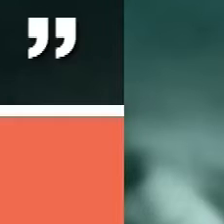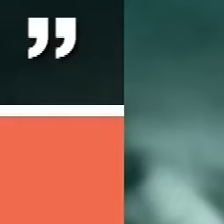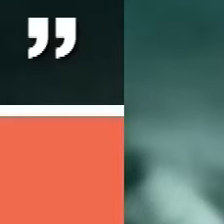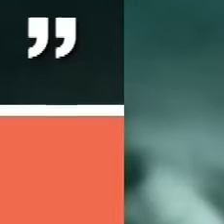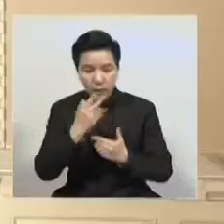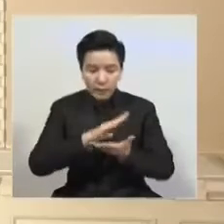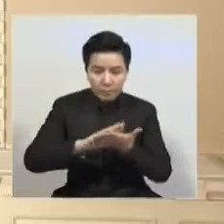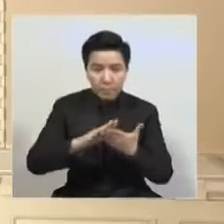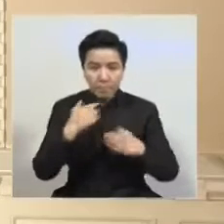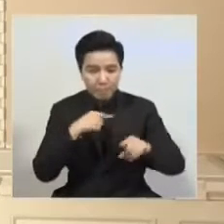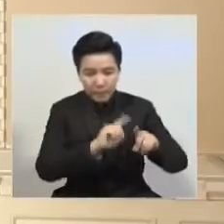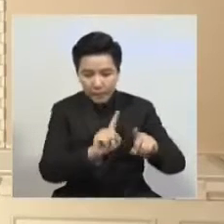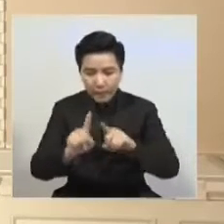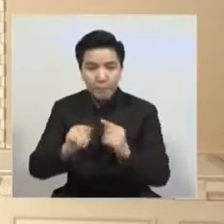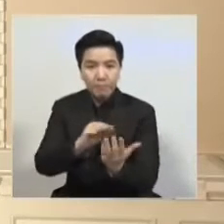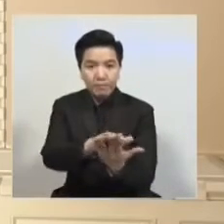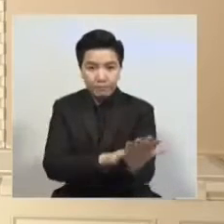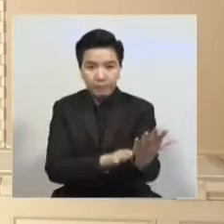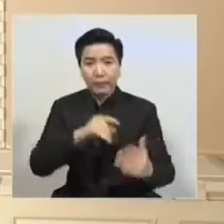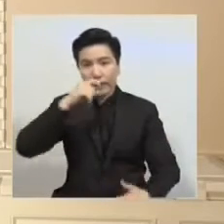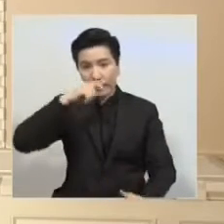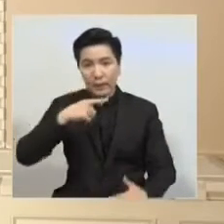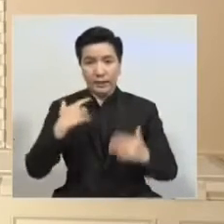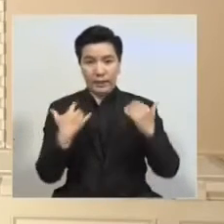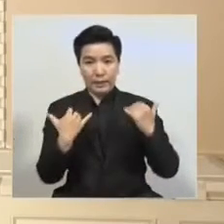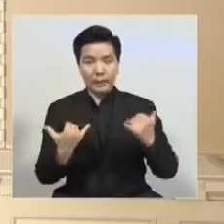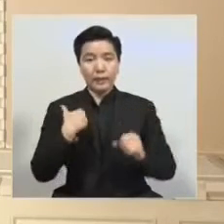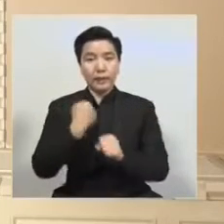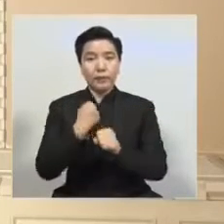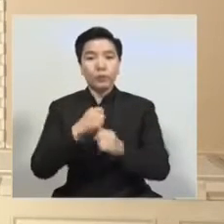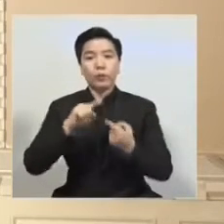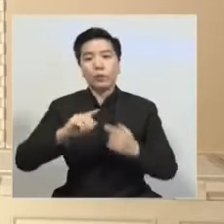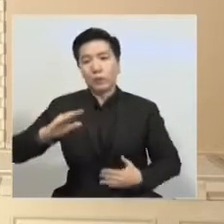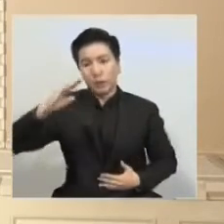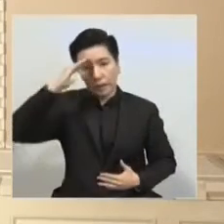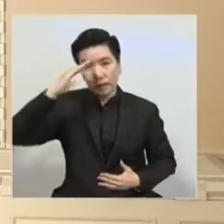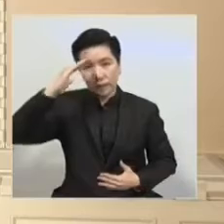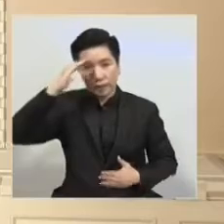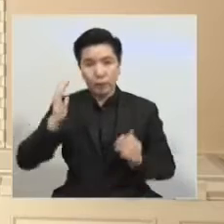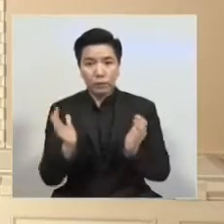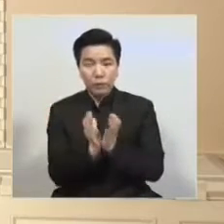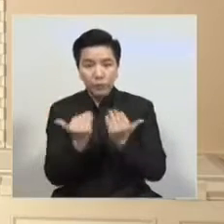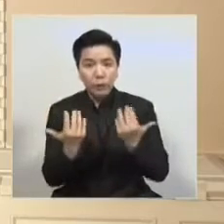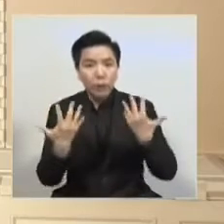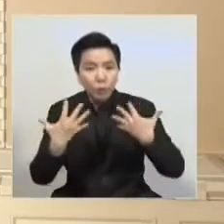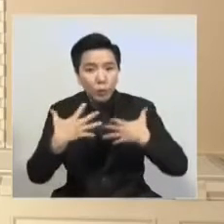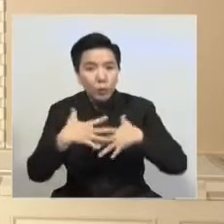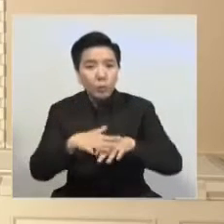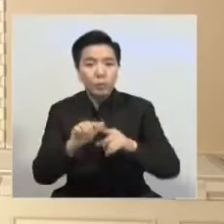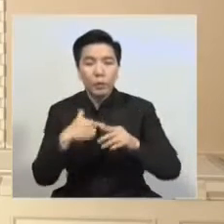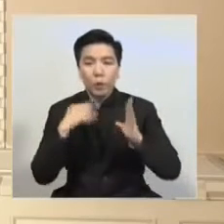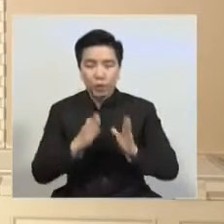executive official now in deciding what to do next. Yes, that's right, because